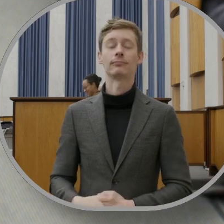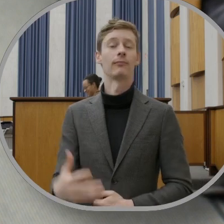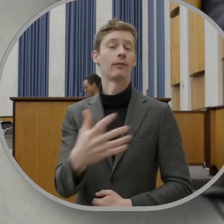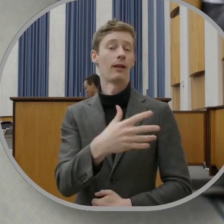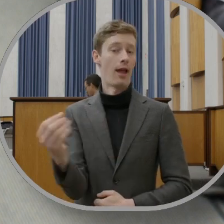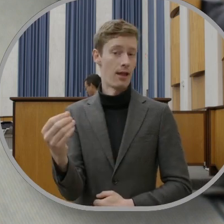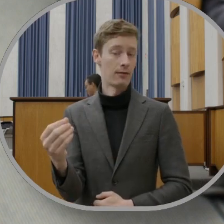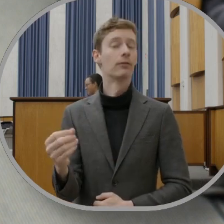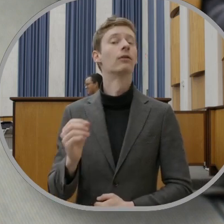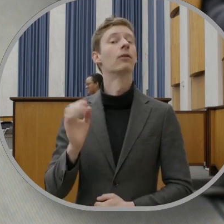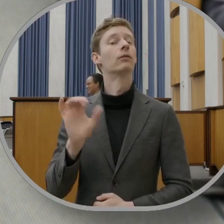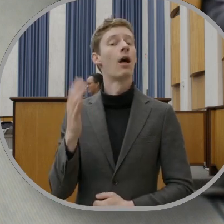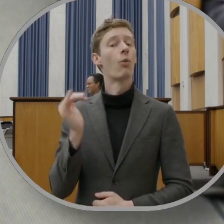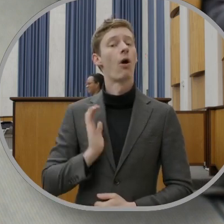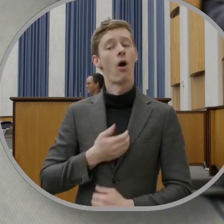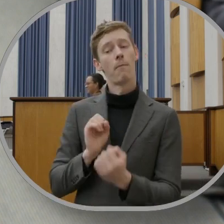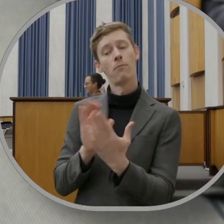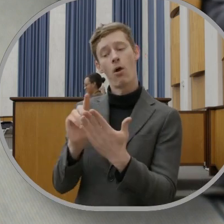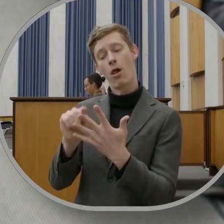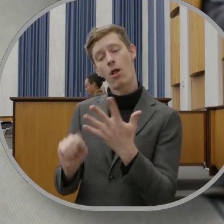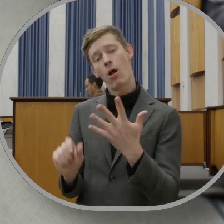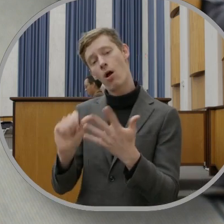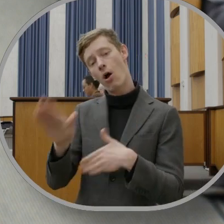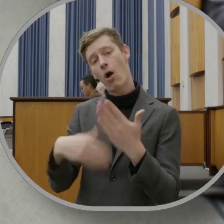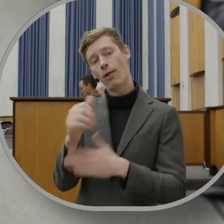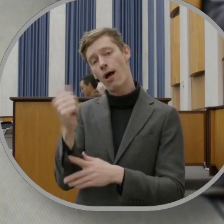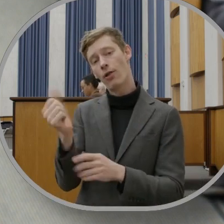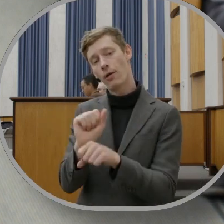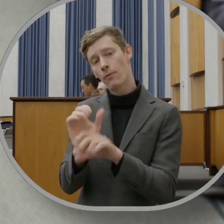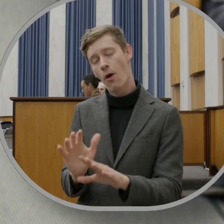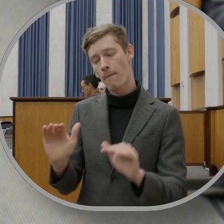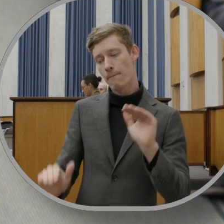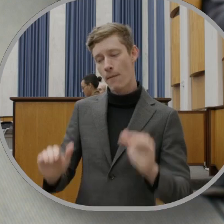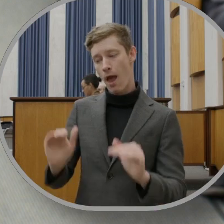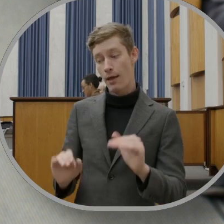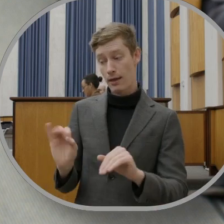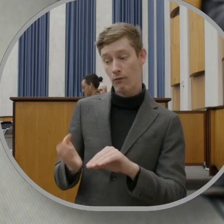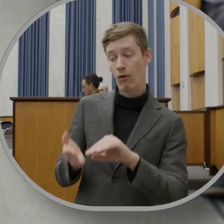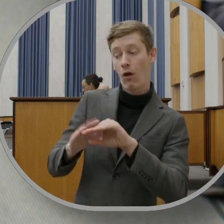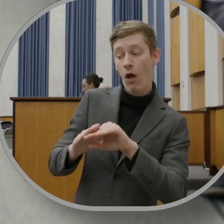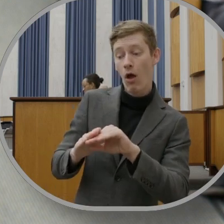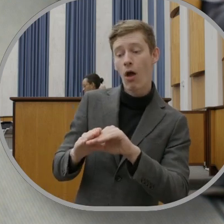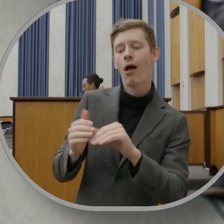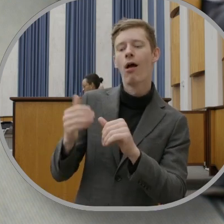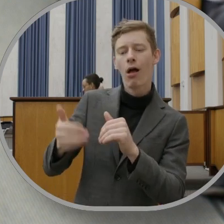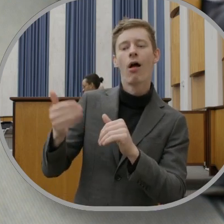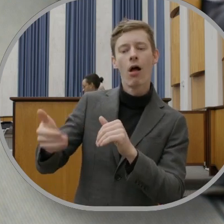And it's why our approach for all other employees is to balance general wage increases with market-based